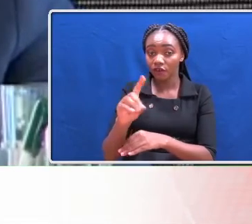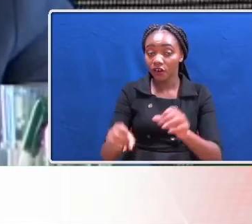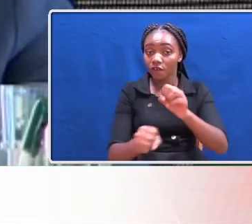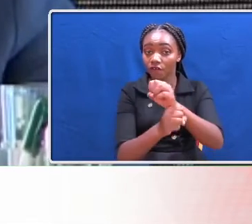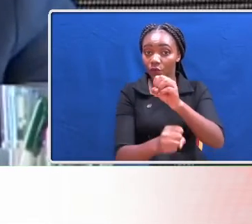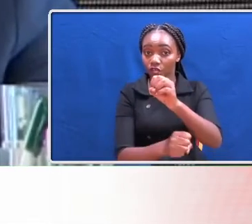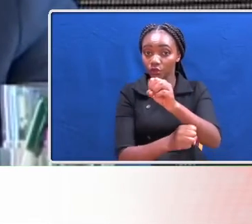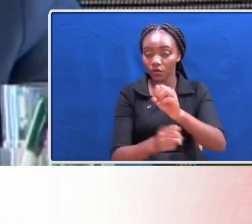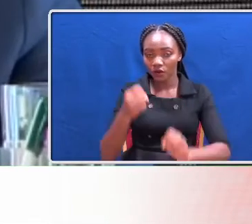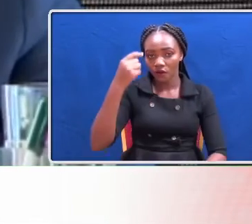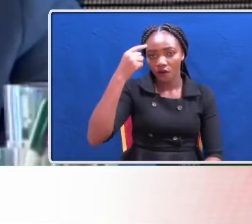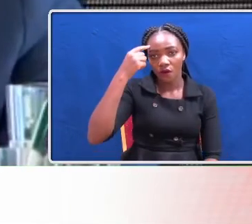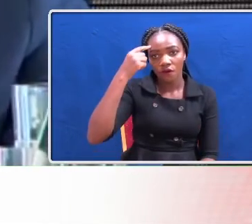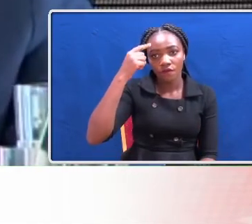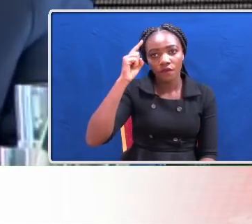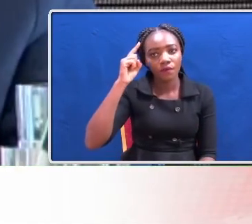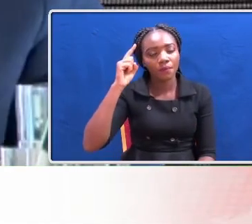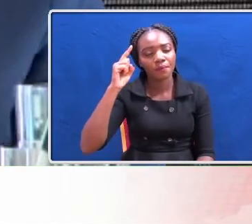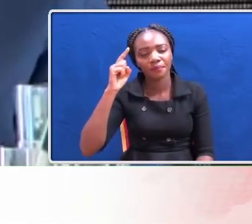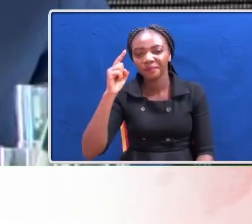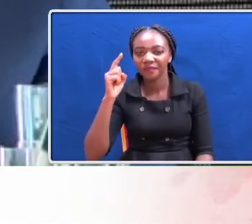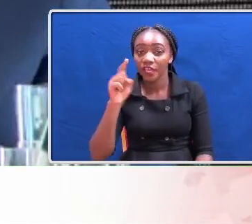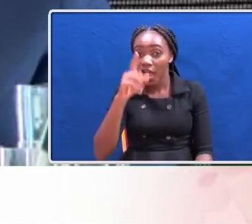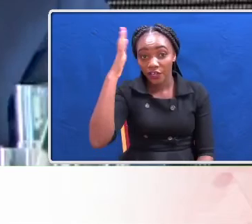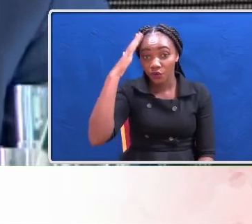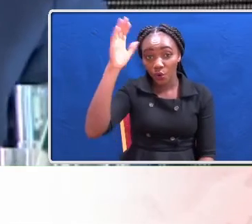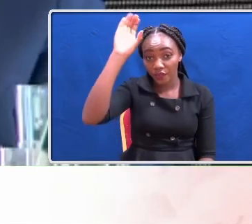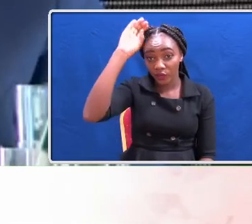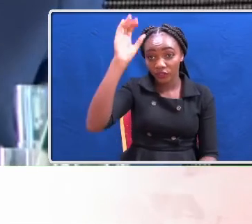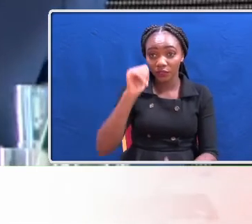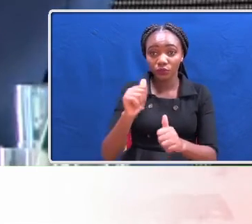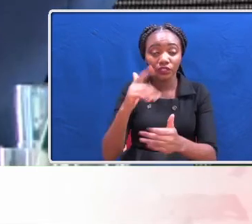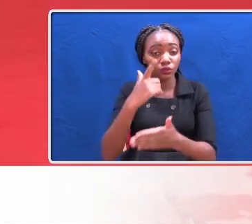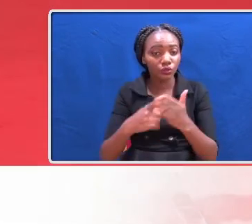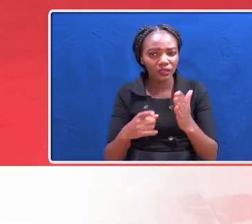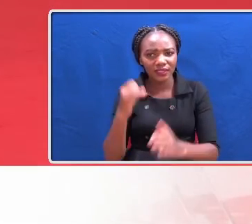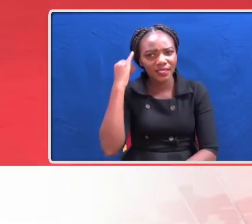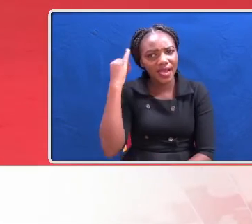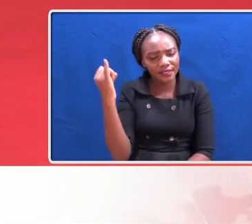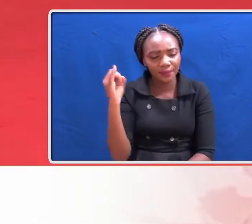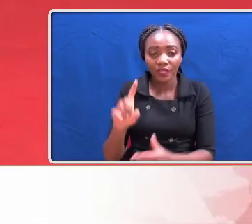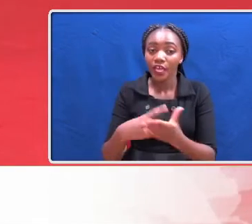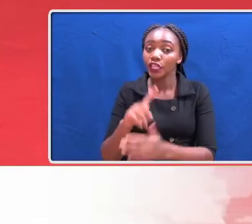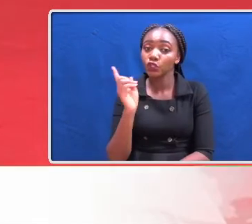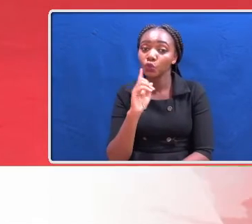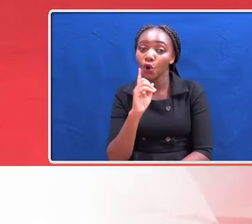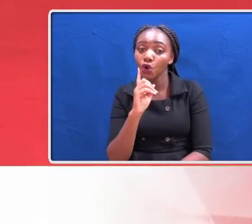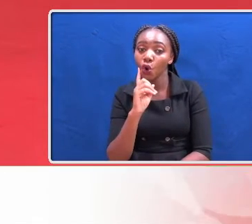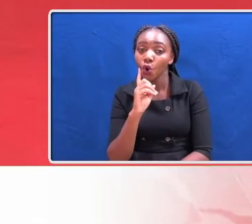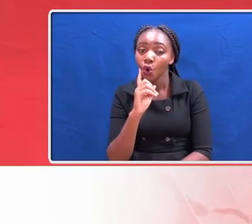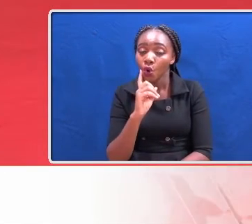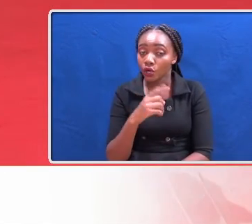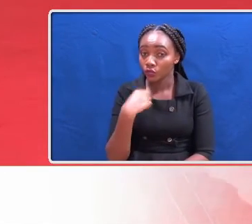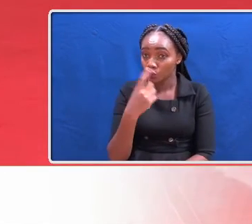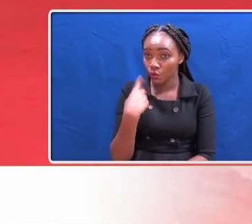for converting. I mean, and you know, the concept was just, what is the idea? Kesho itakuwa zamu ya jaji